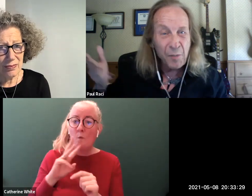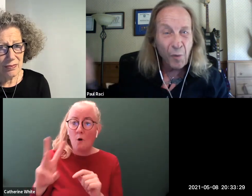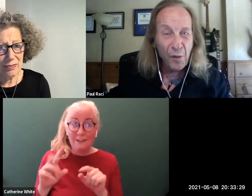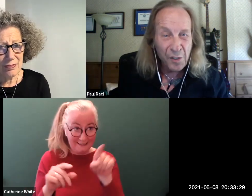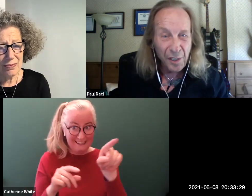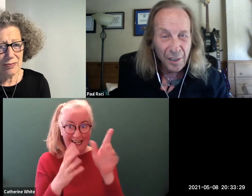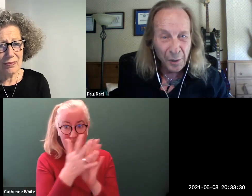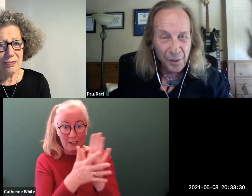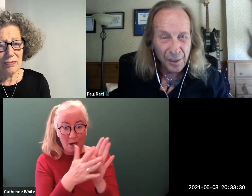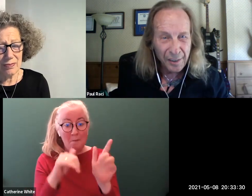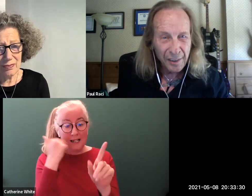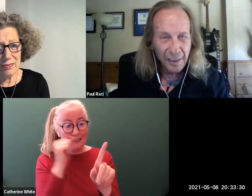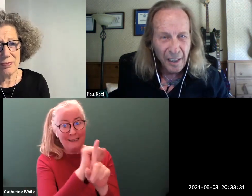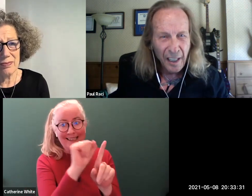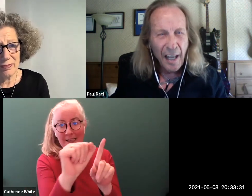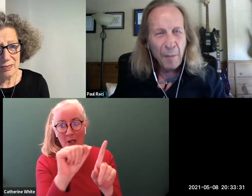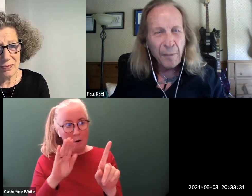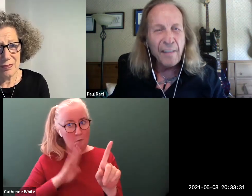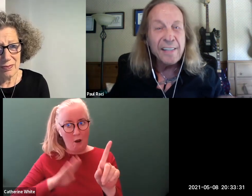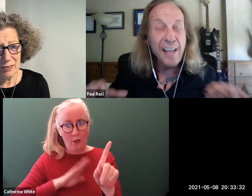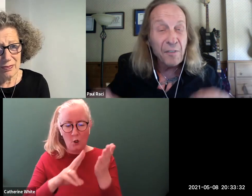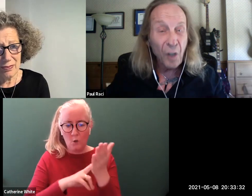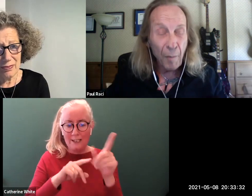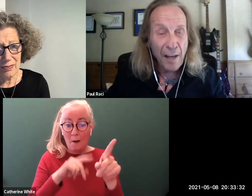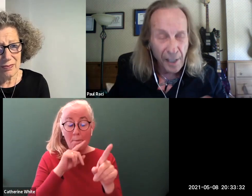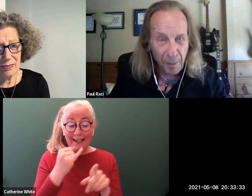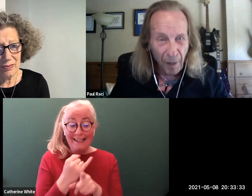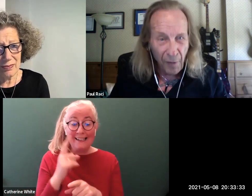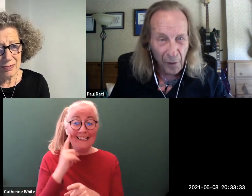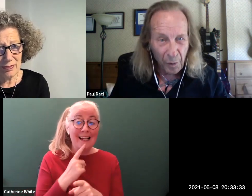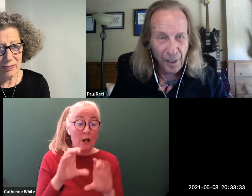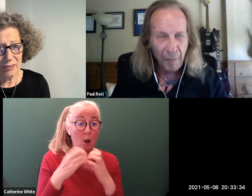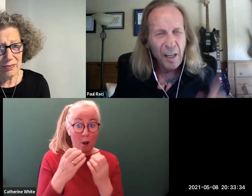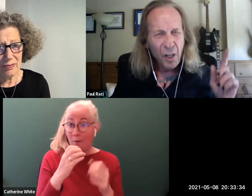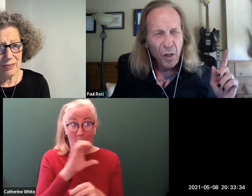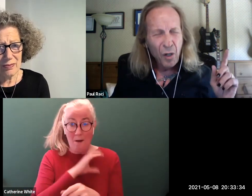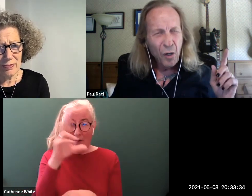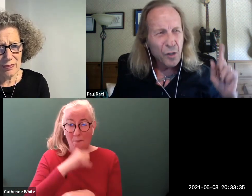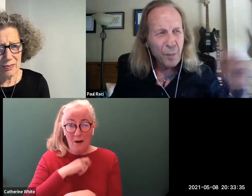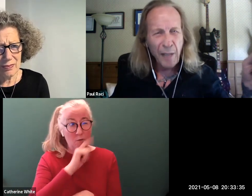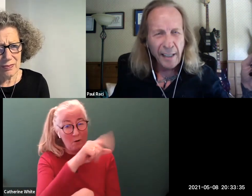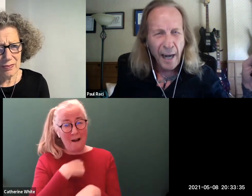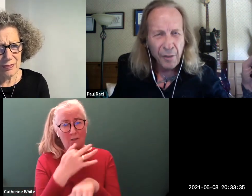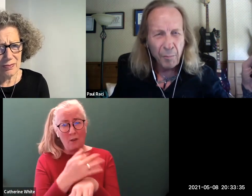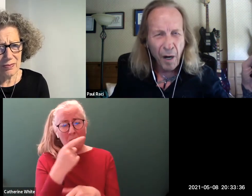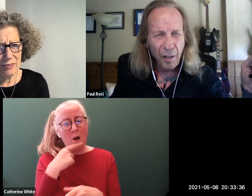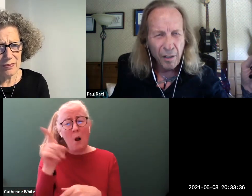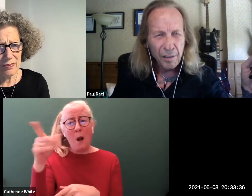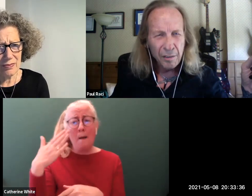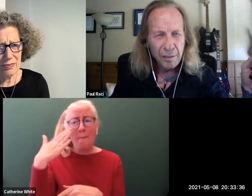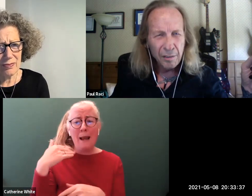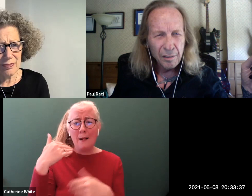his brothers used it. But in the deaf club, I said to my father one time, there's a black guy at the